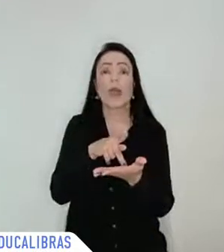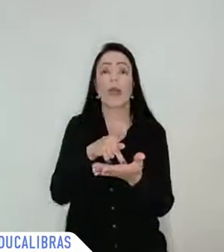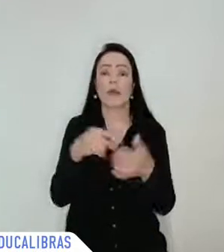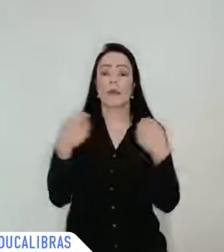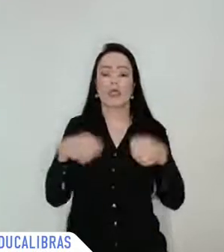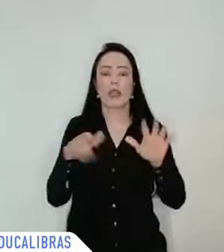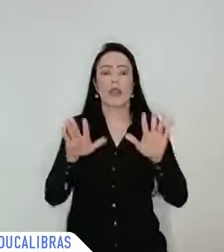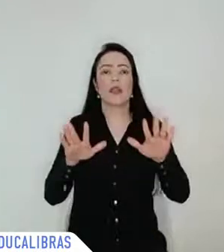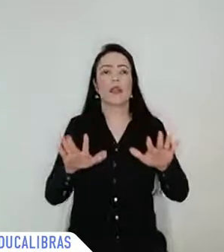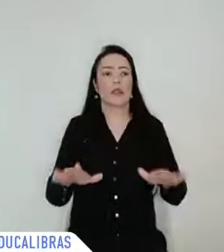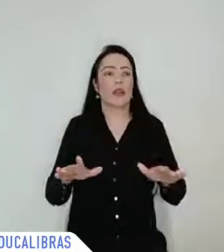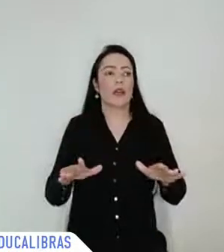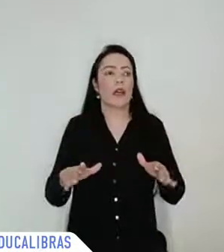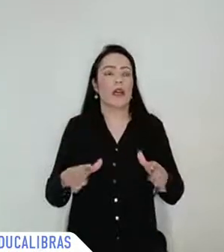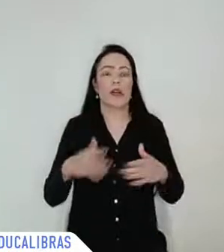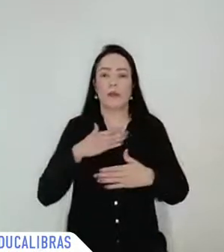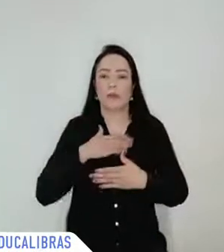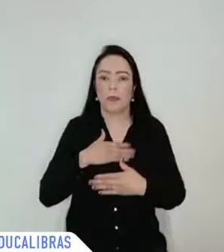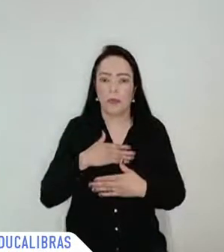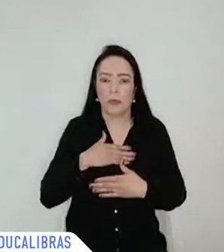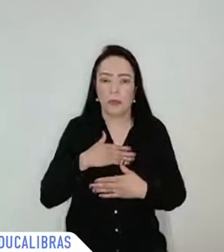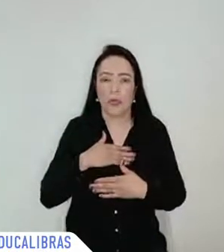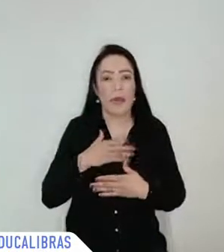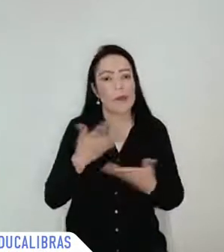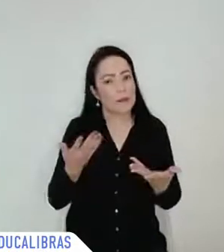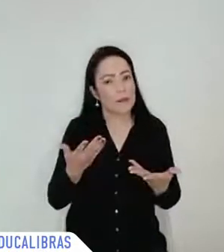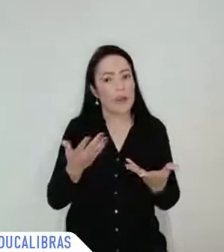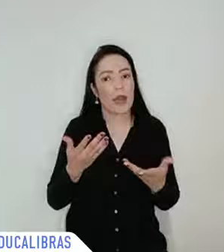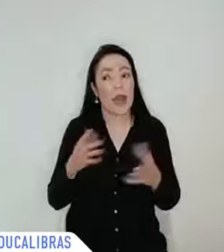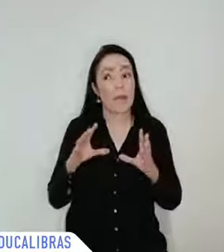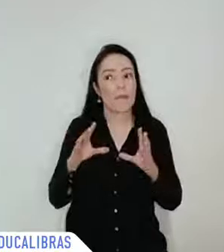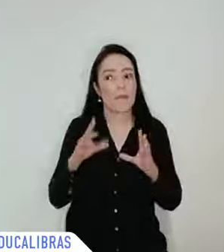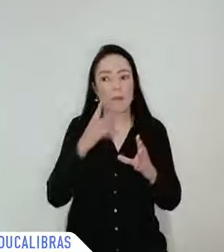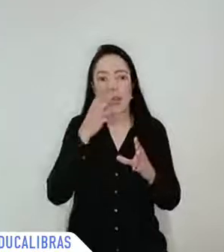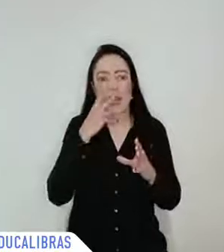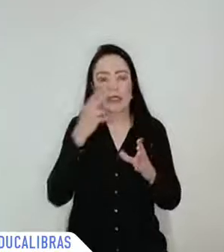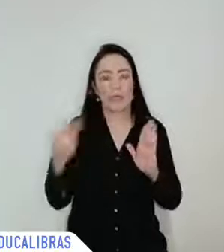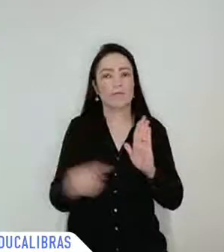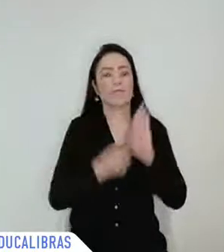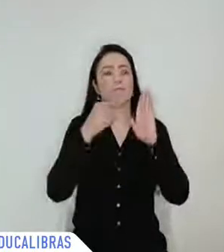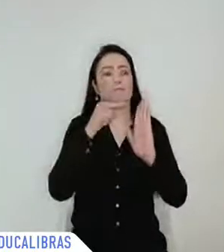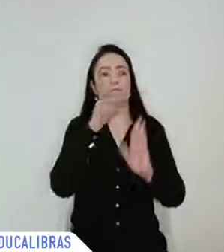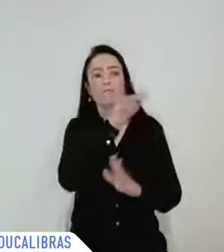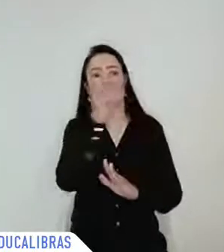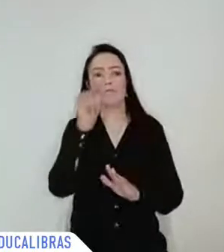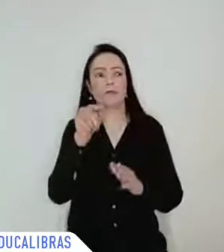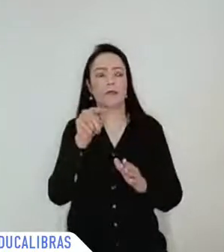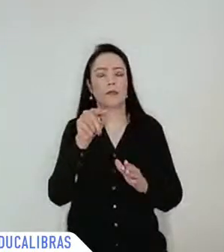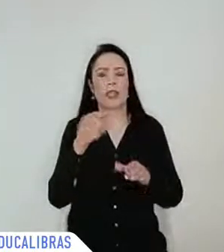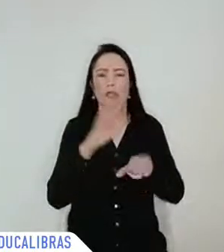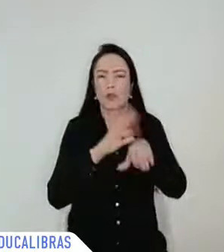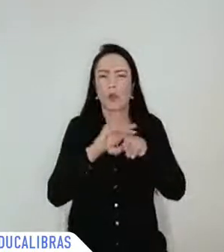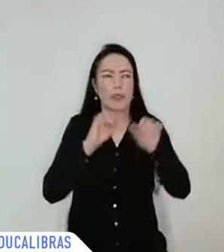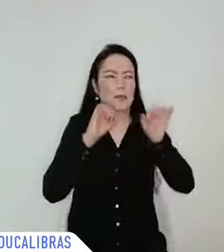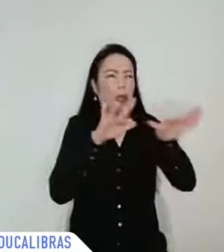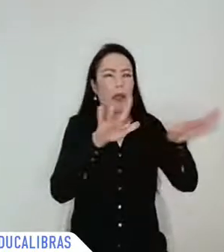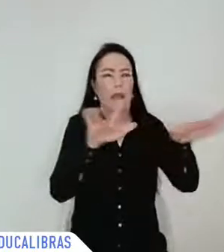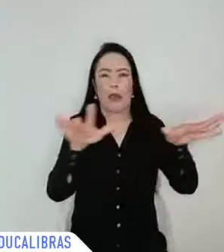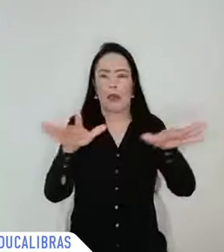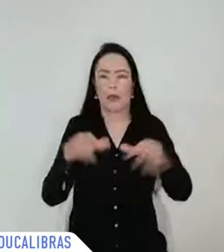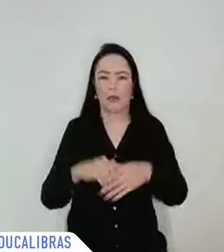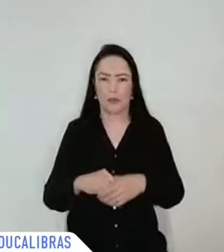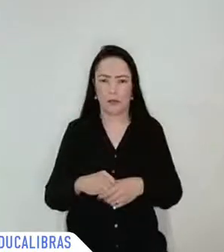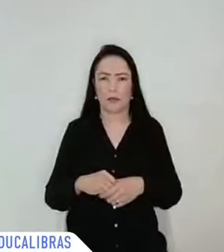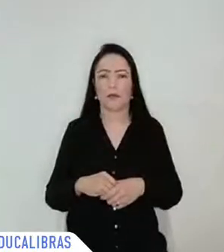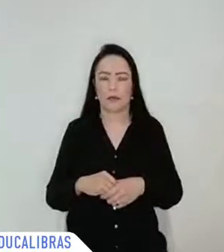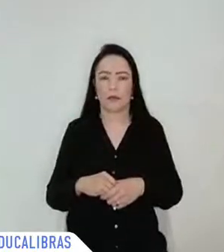Truth is a place of comfort. And this tampers with this cholera. Today, most part